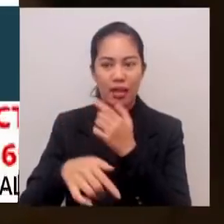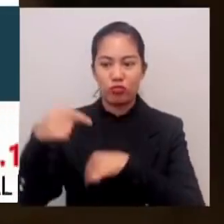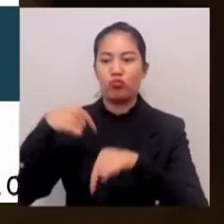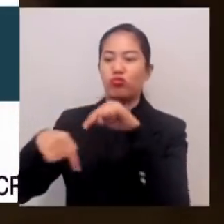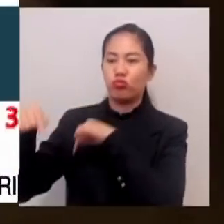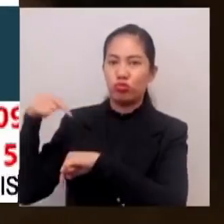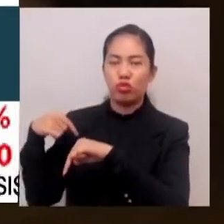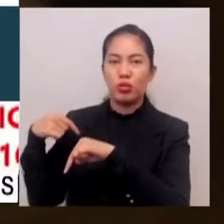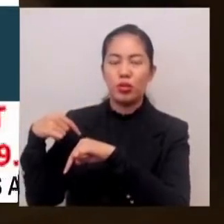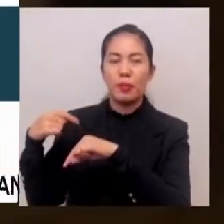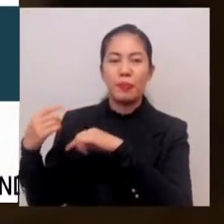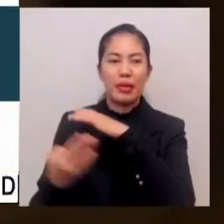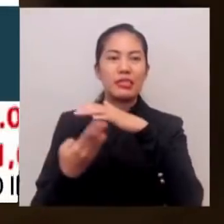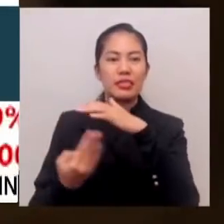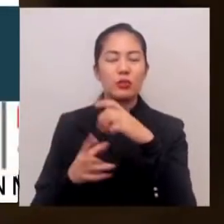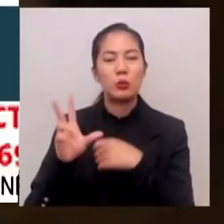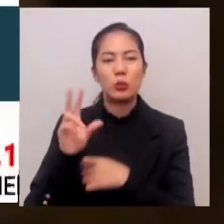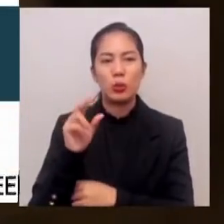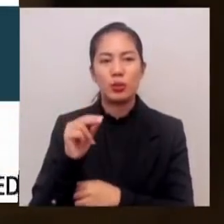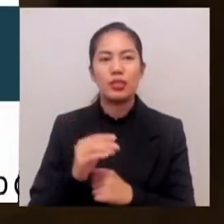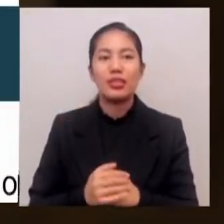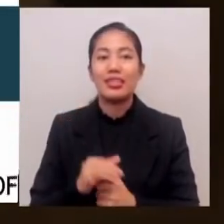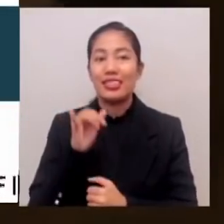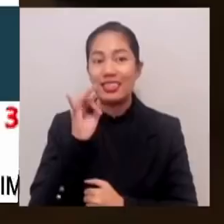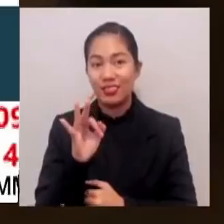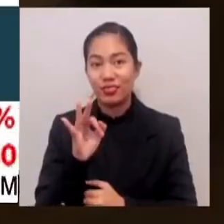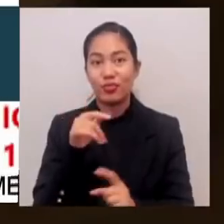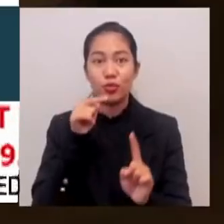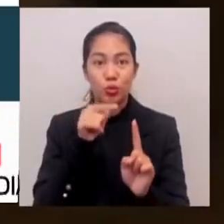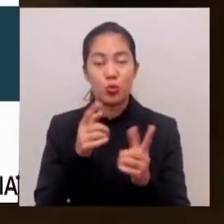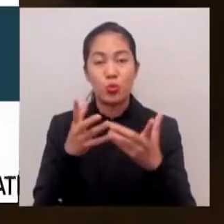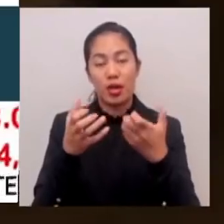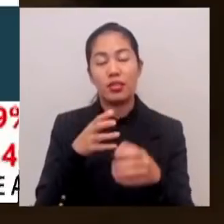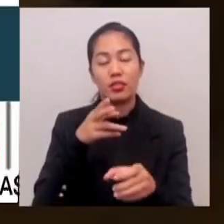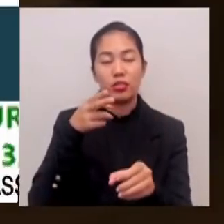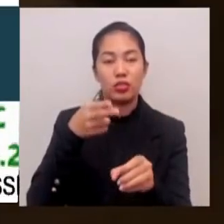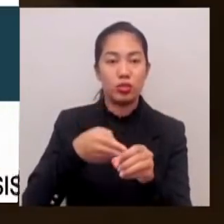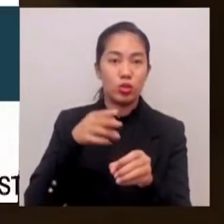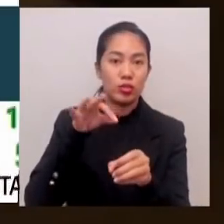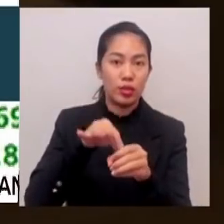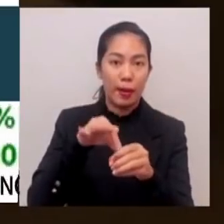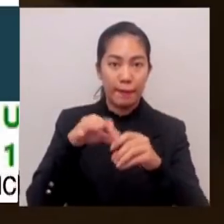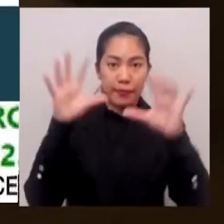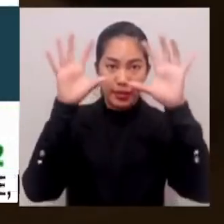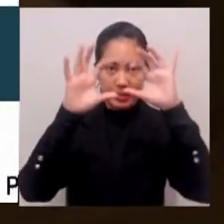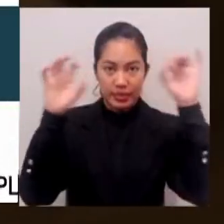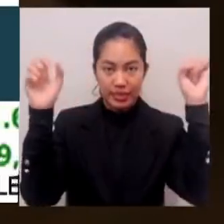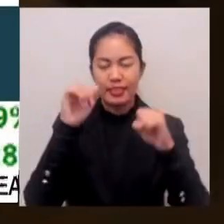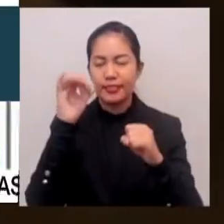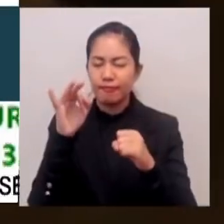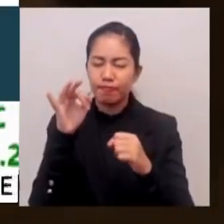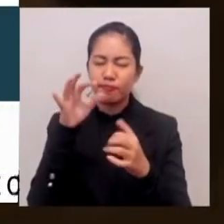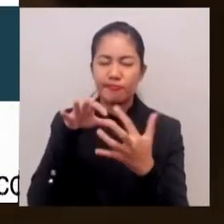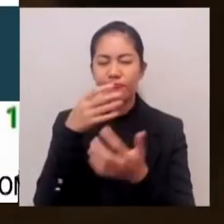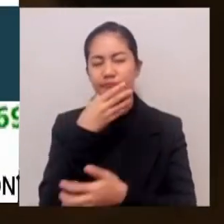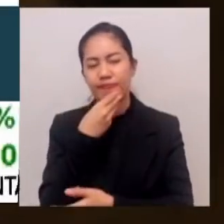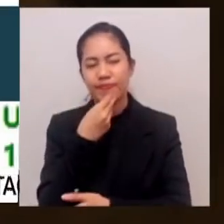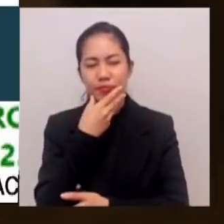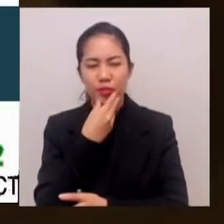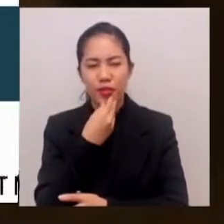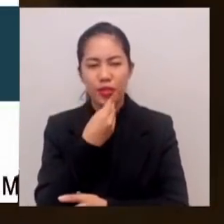words, if you're a candidate and you're going to weigh your options, you would not want to be